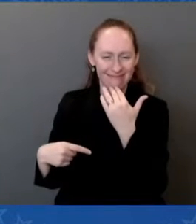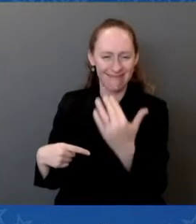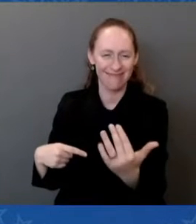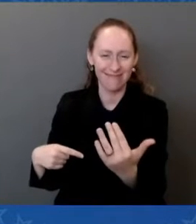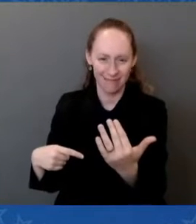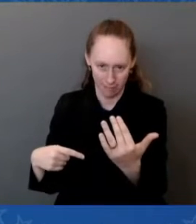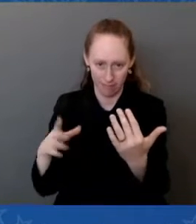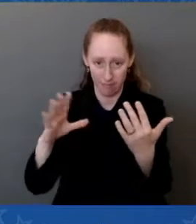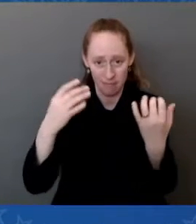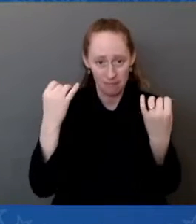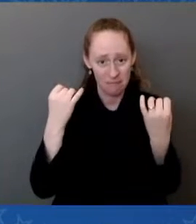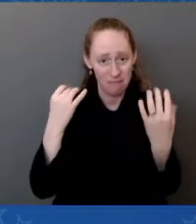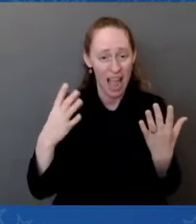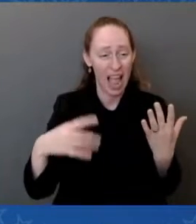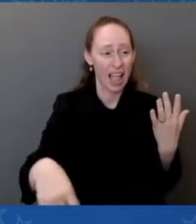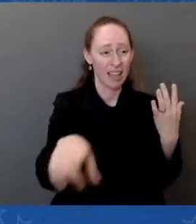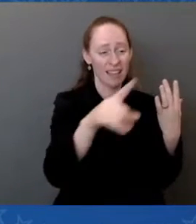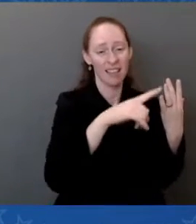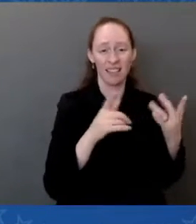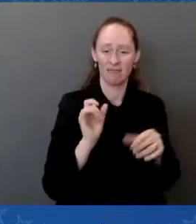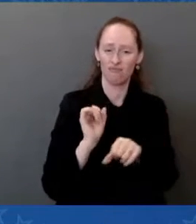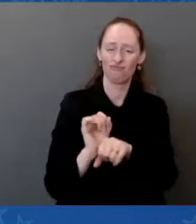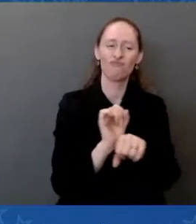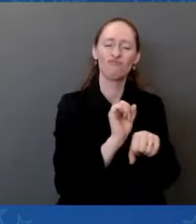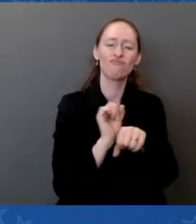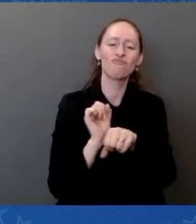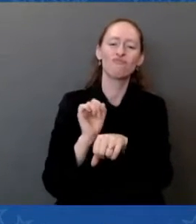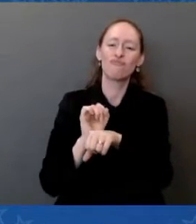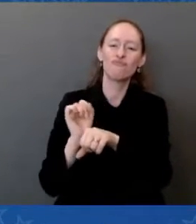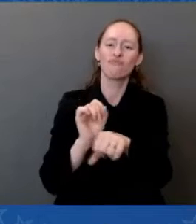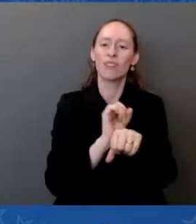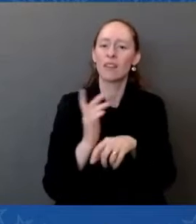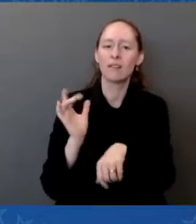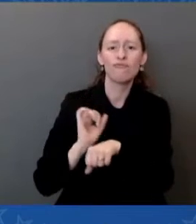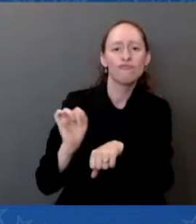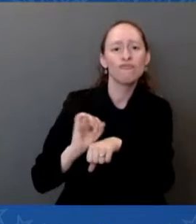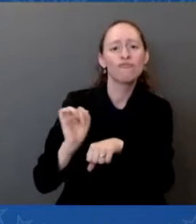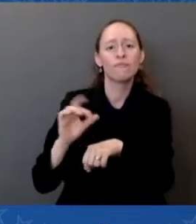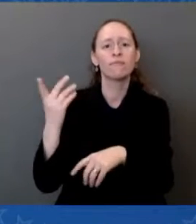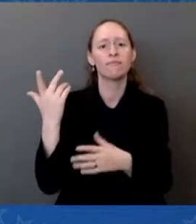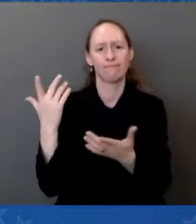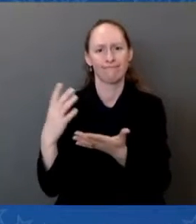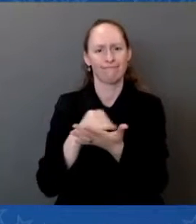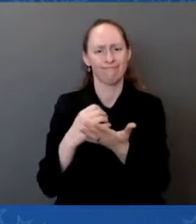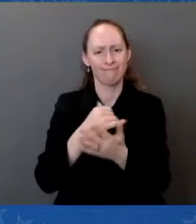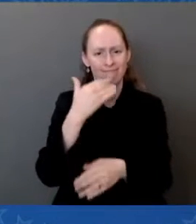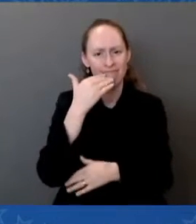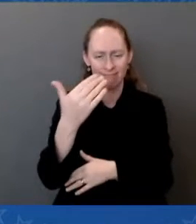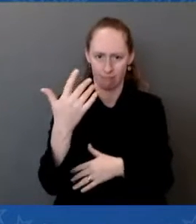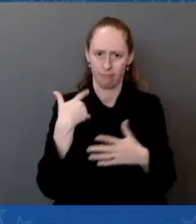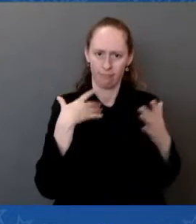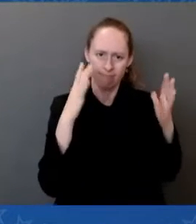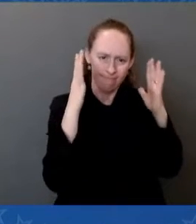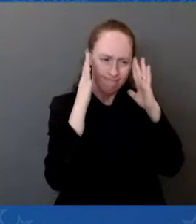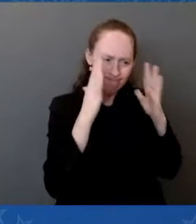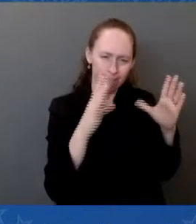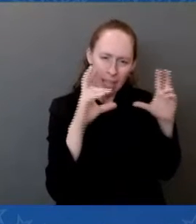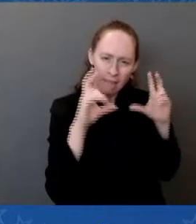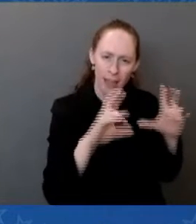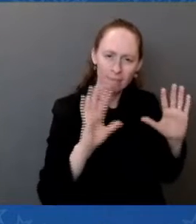manufacturing more, building an economy from the bottom up and the middle out. But with today's news, we have now created nearly